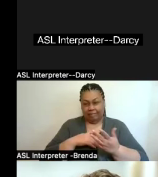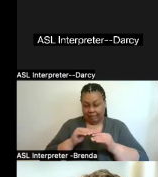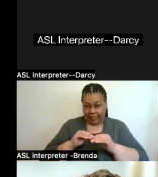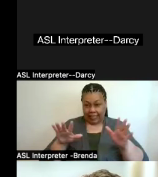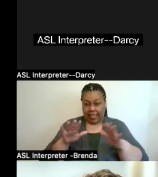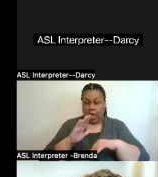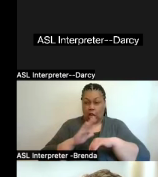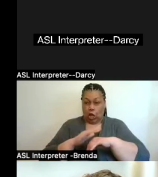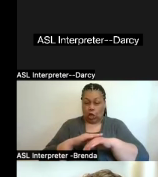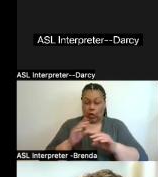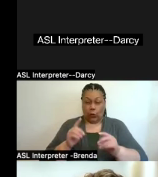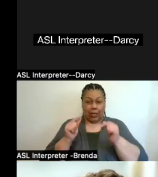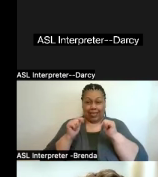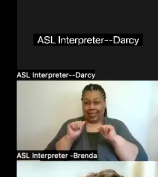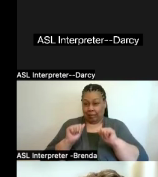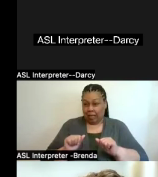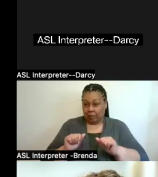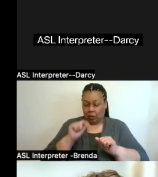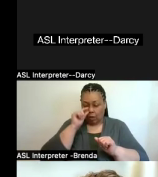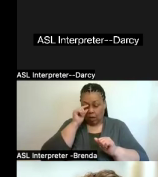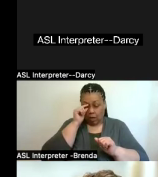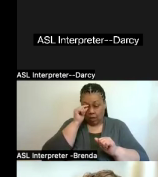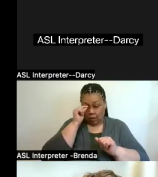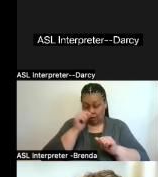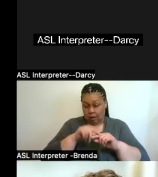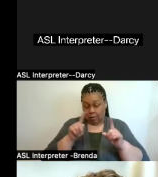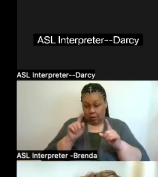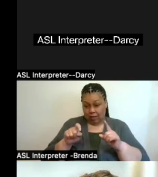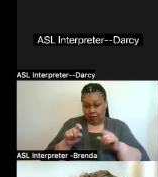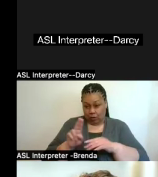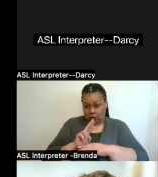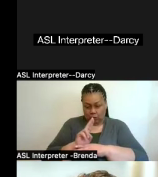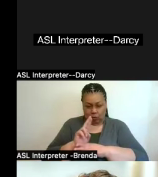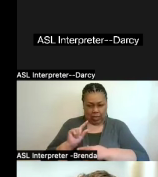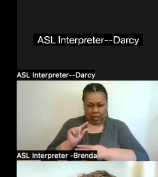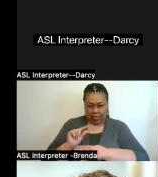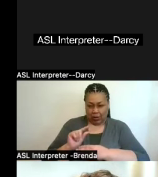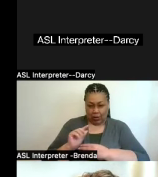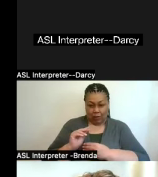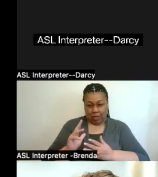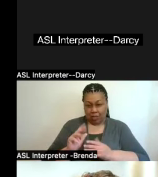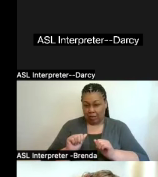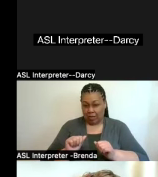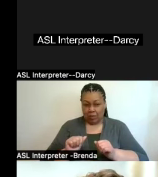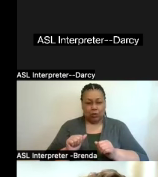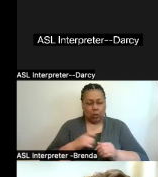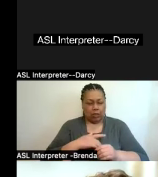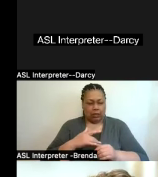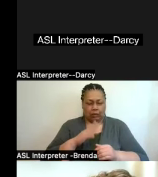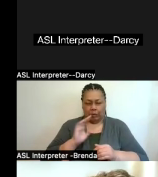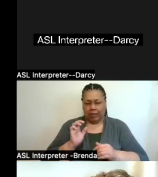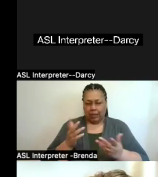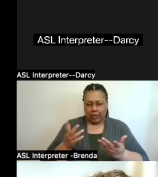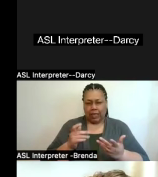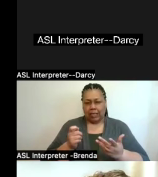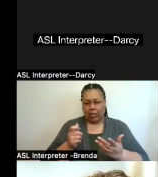alerts as quickly as possible, but to do that, we have to use as little information as possible. So there tends to be